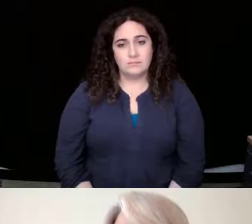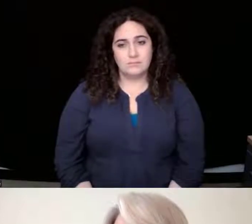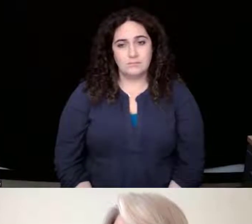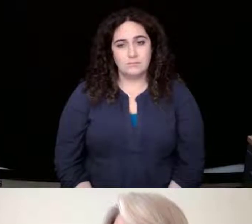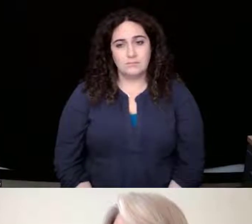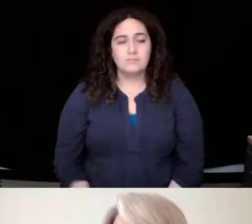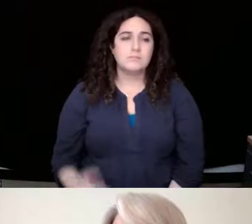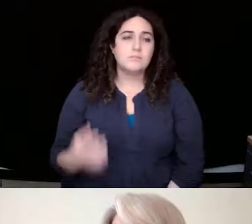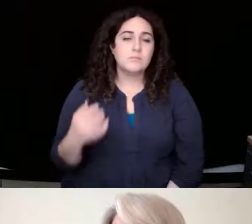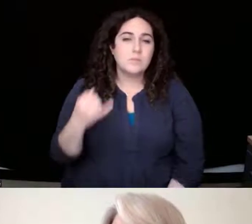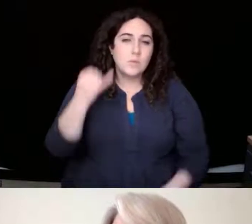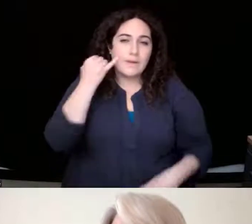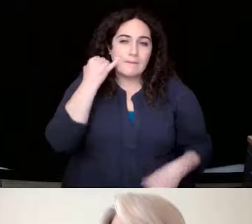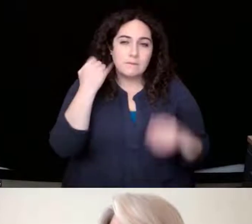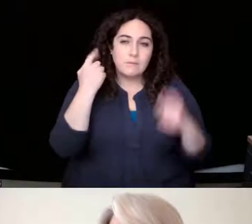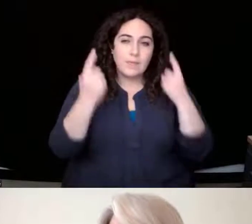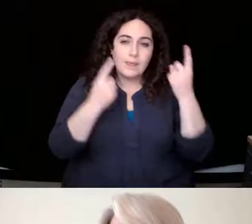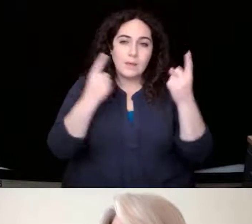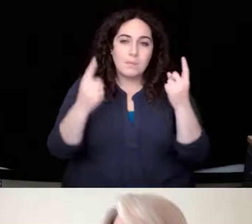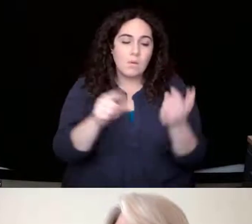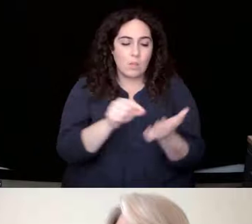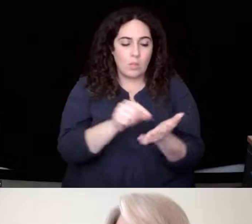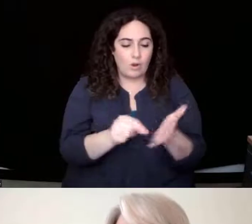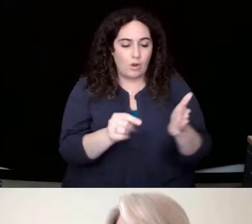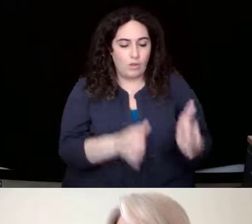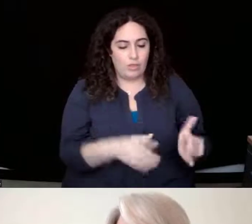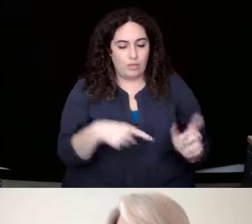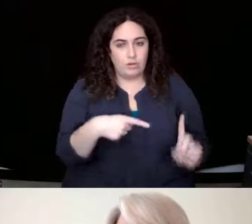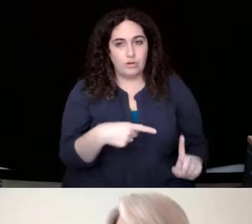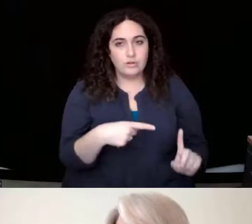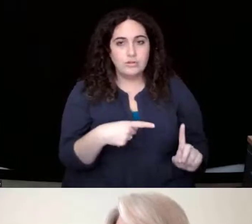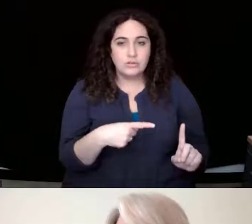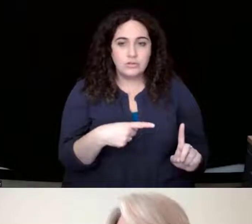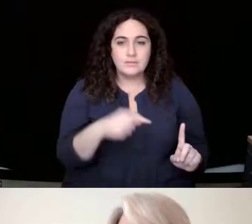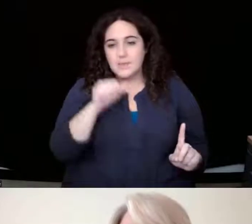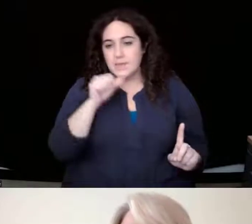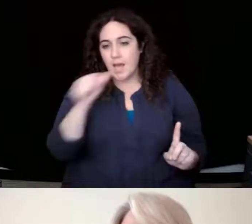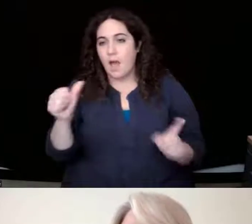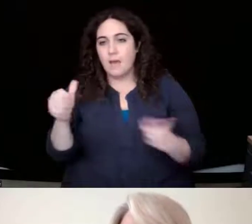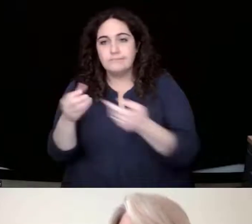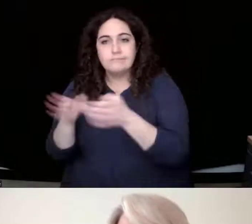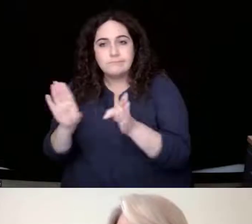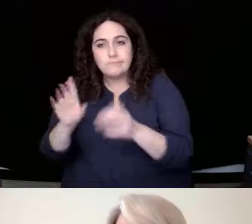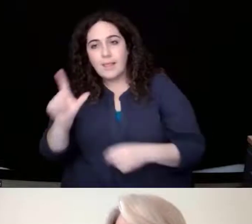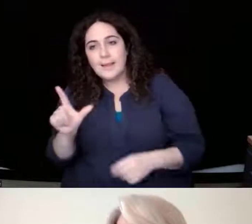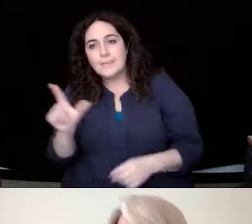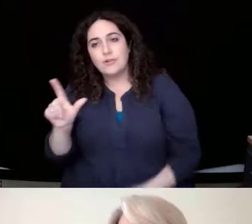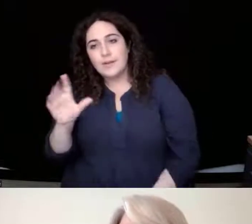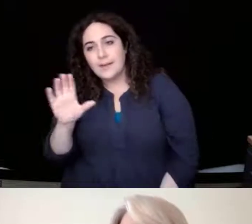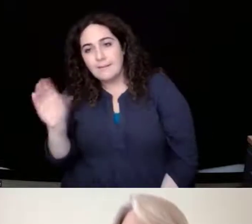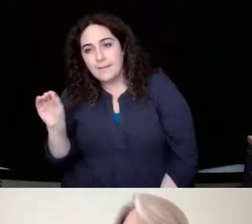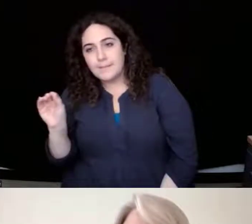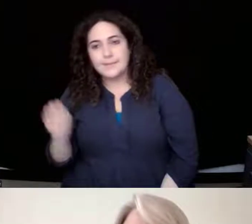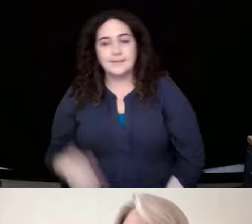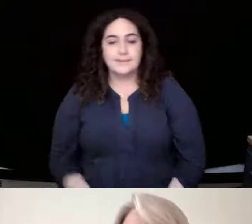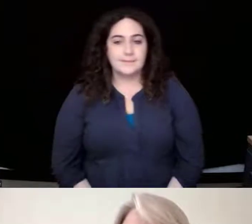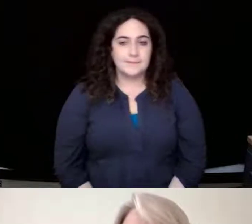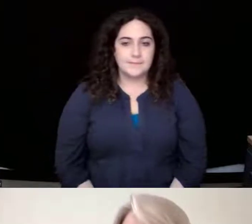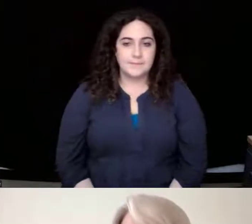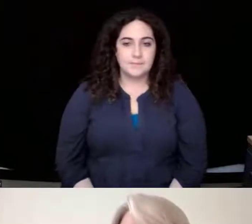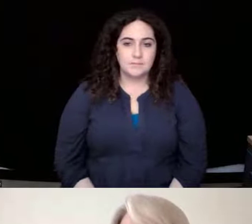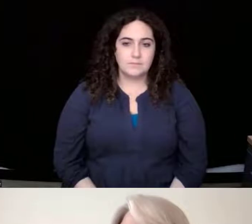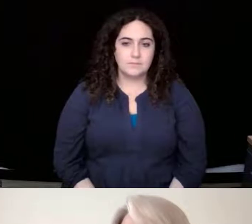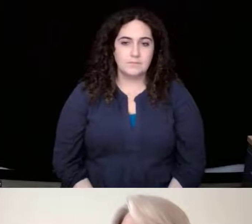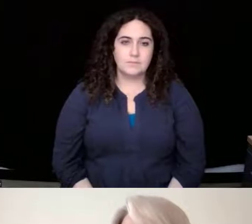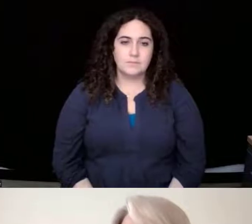like the authors themselves and what the libraries could do, I kind of mentioned towards the end of my slide,